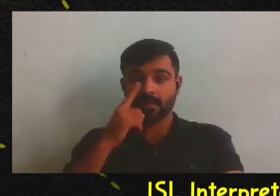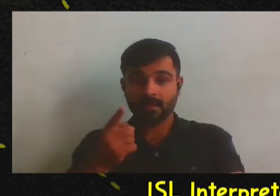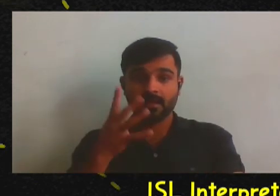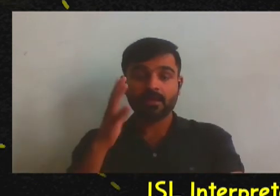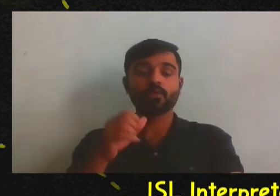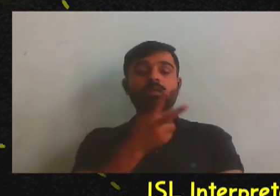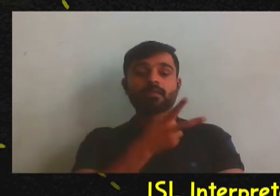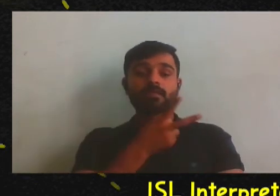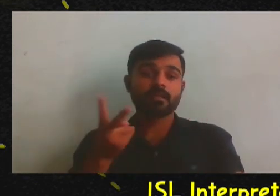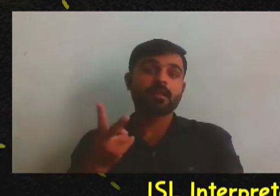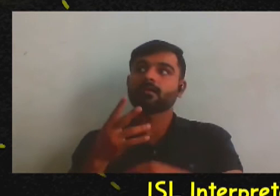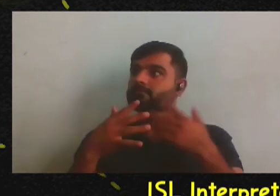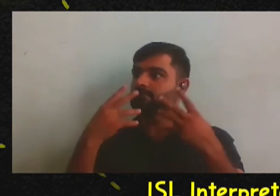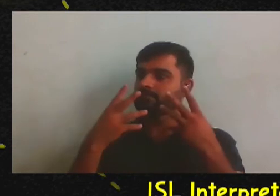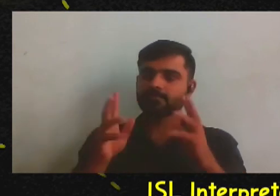of weird,